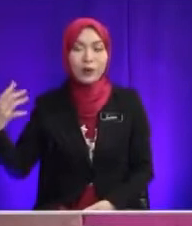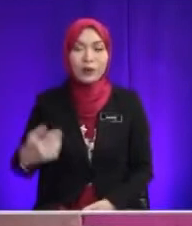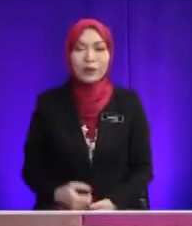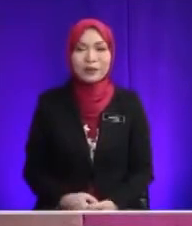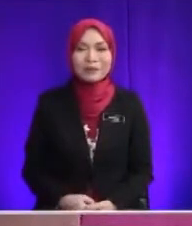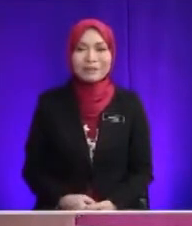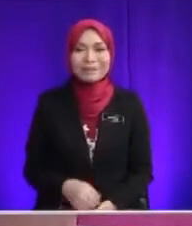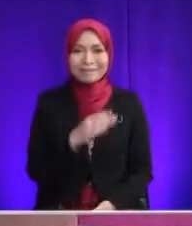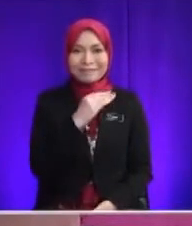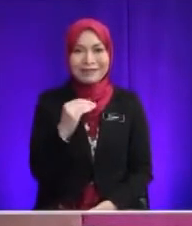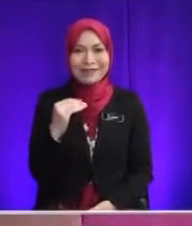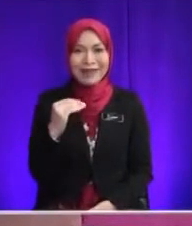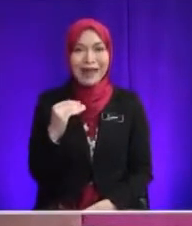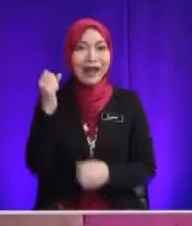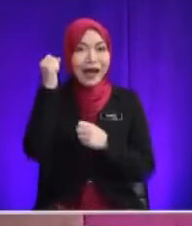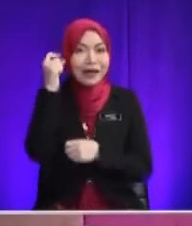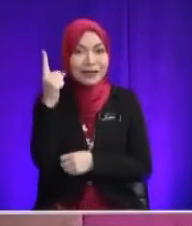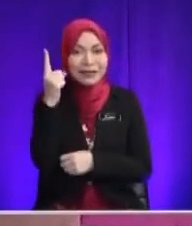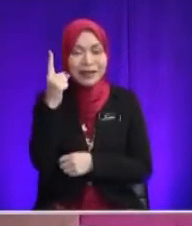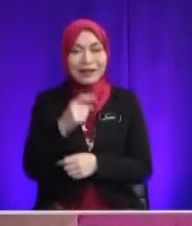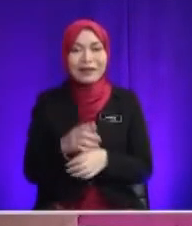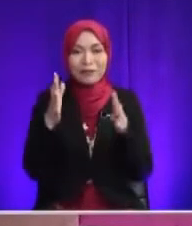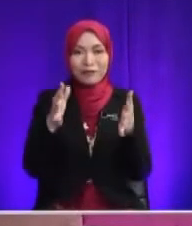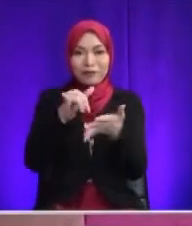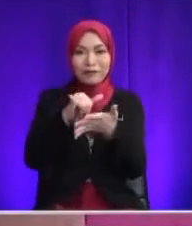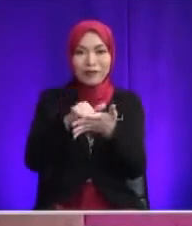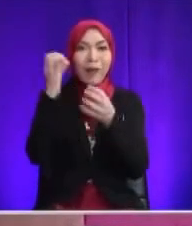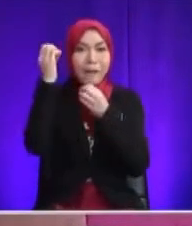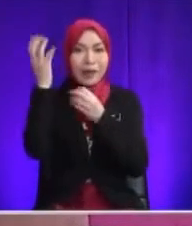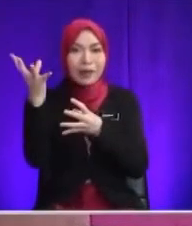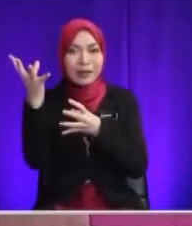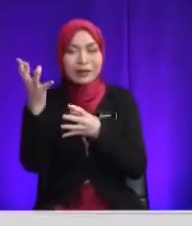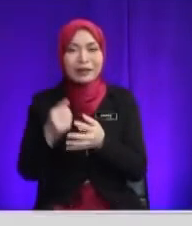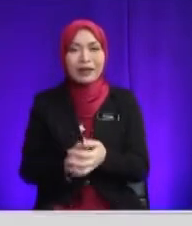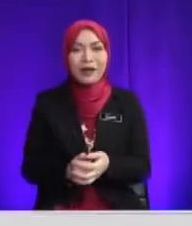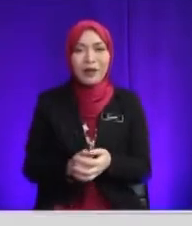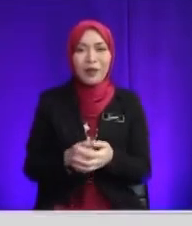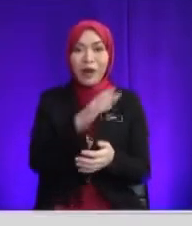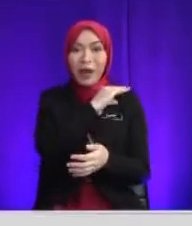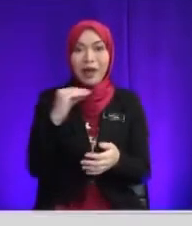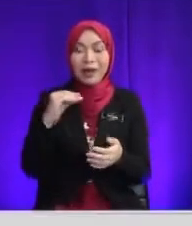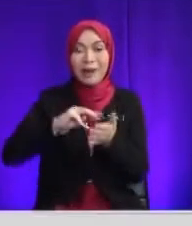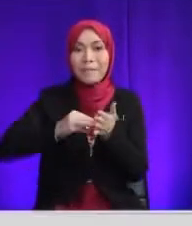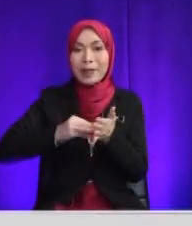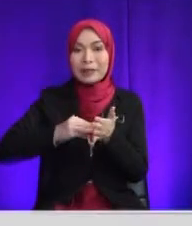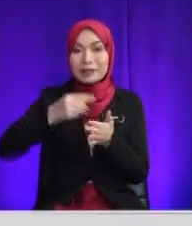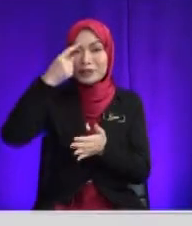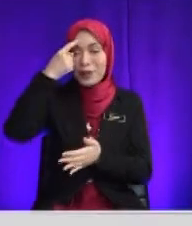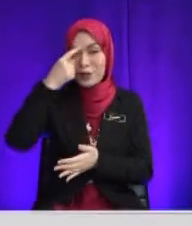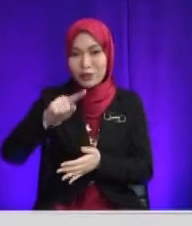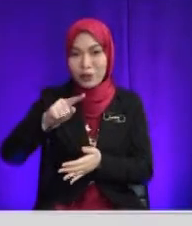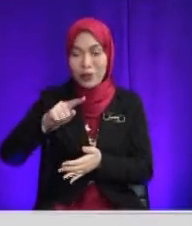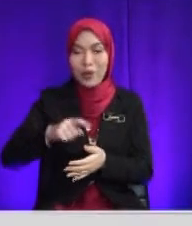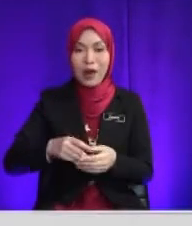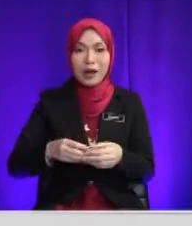what the speakers are saying. Okay. And then they're going to try to understand what the speaker means to deliver by